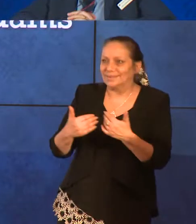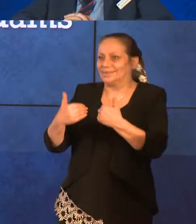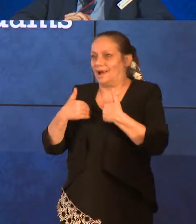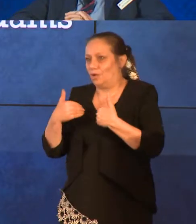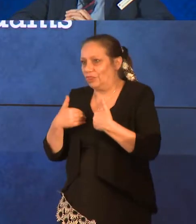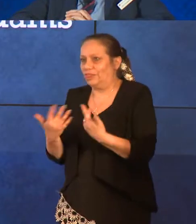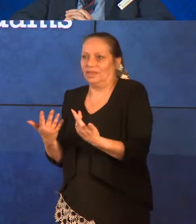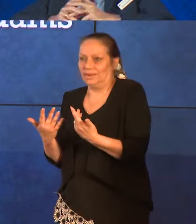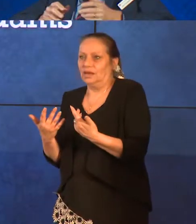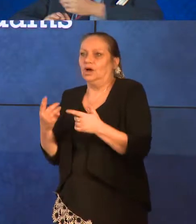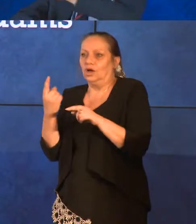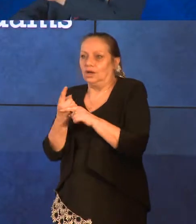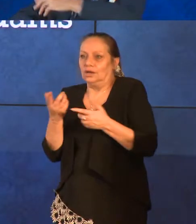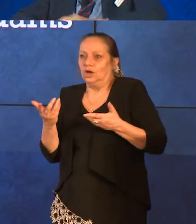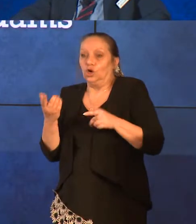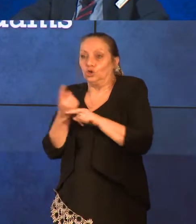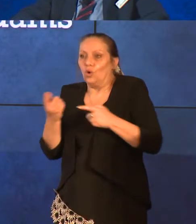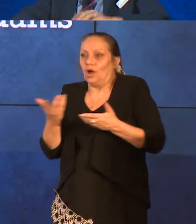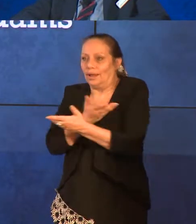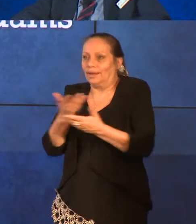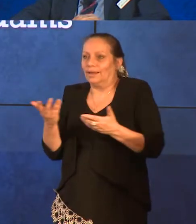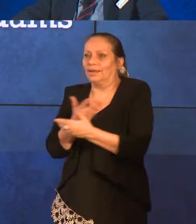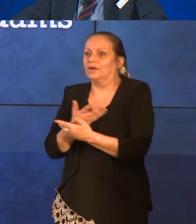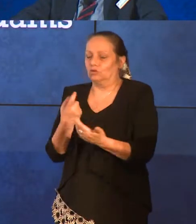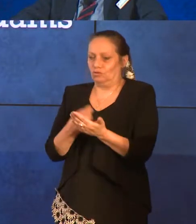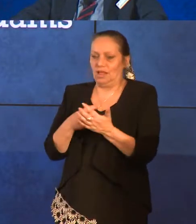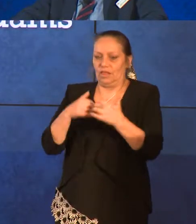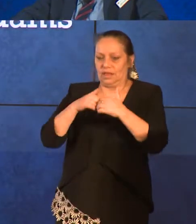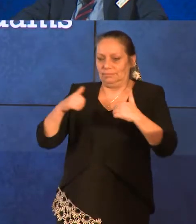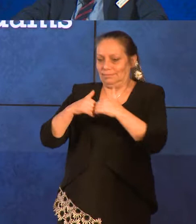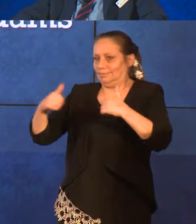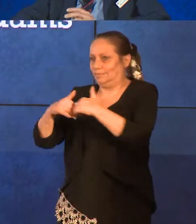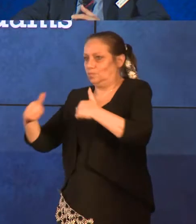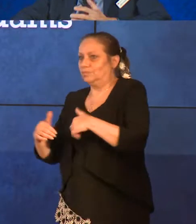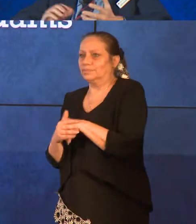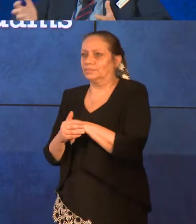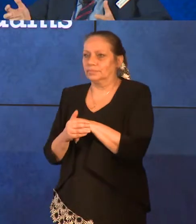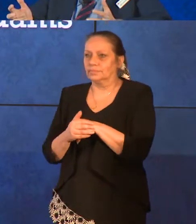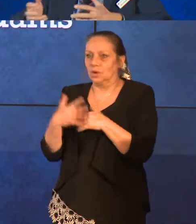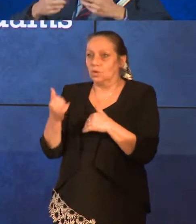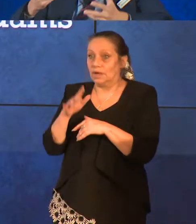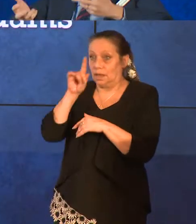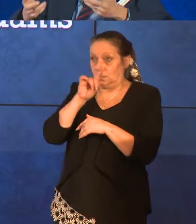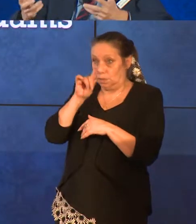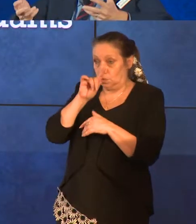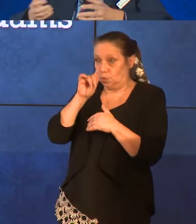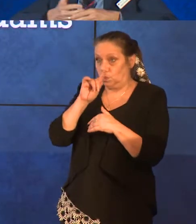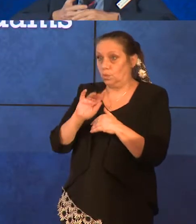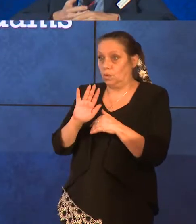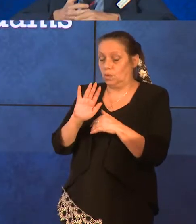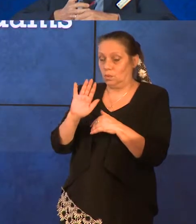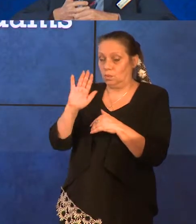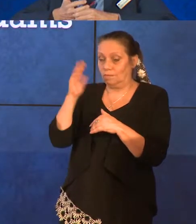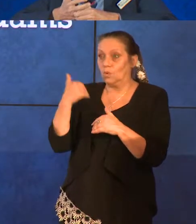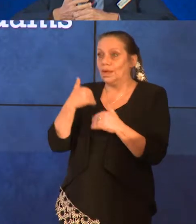see the kind of scenarios that we saw in the Ombudsman's report or that we referred to in our report, where, for instance, we've had people who are even sometimes